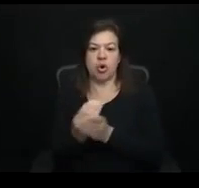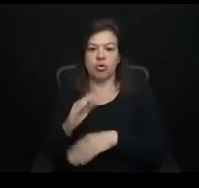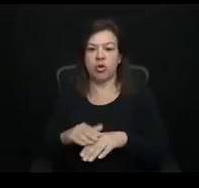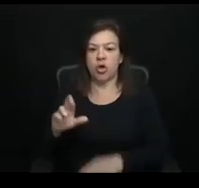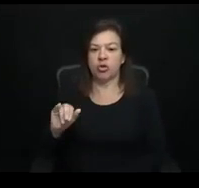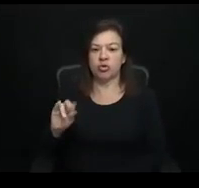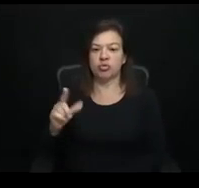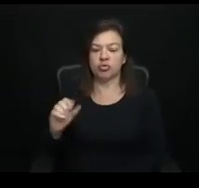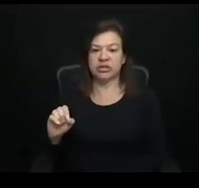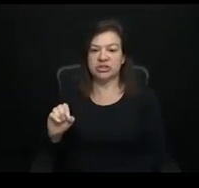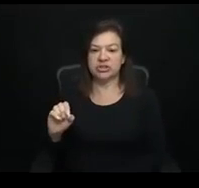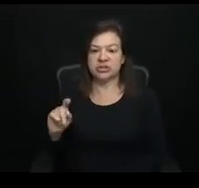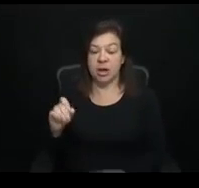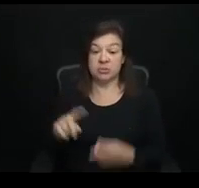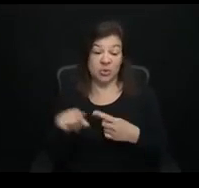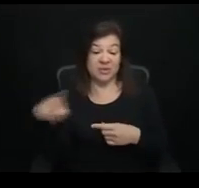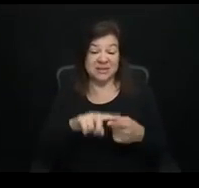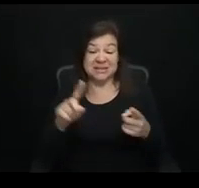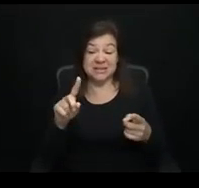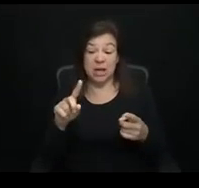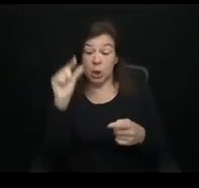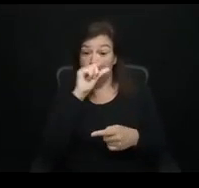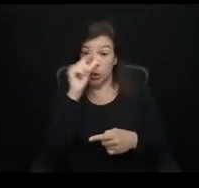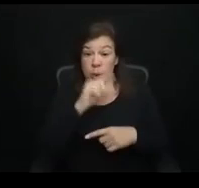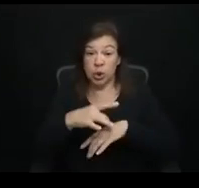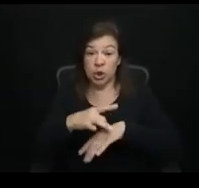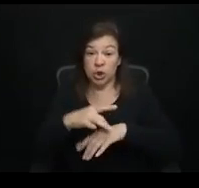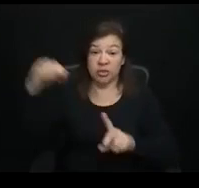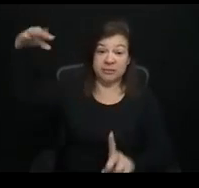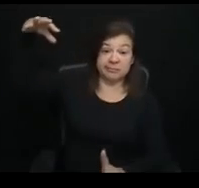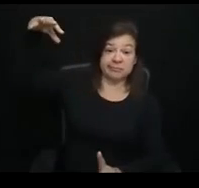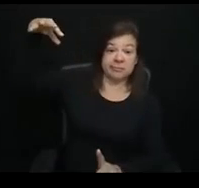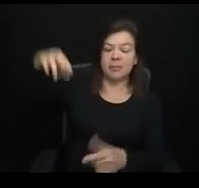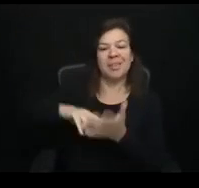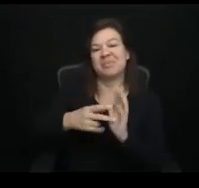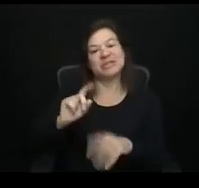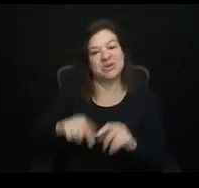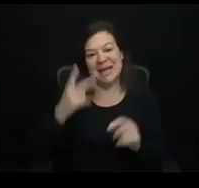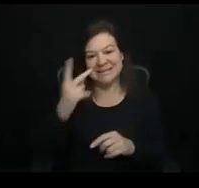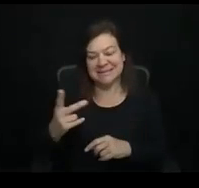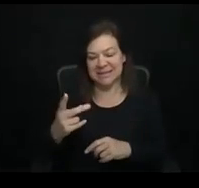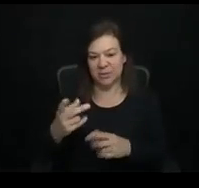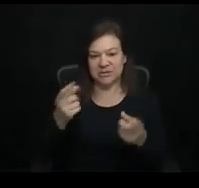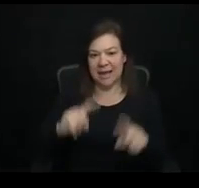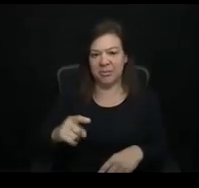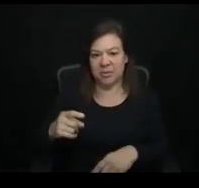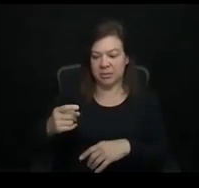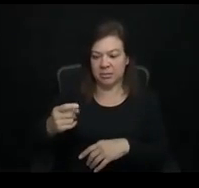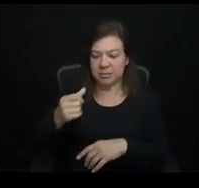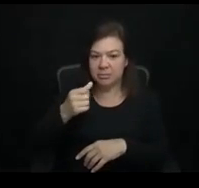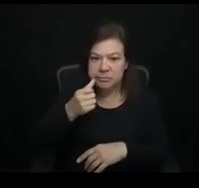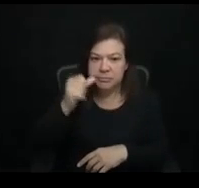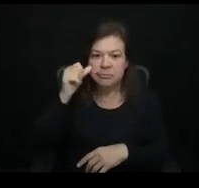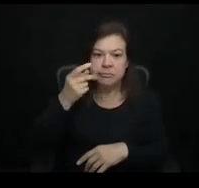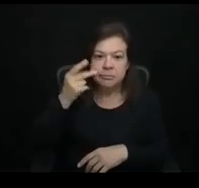a Google Earth satellite view, it doesn't, obviously won't show all the work that's been done in the last few days. So what we've done is we've taken dozer line